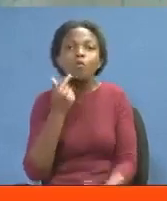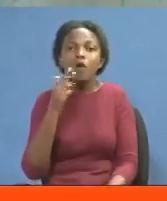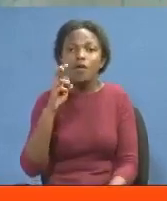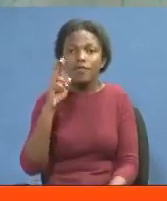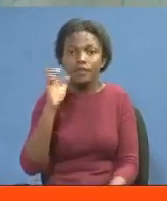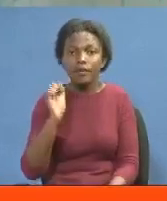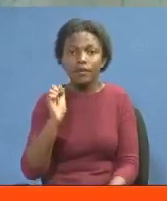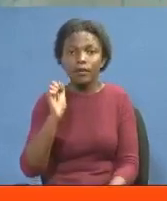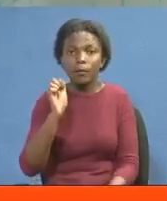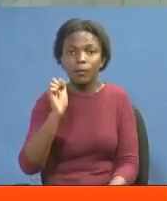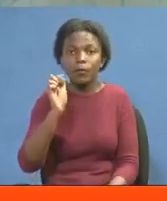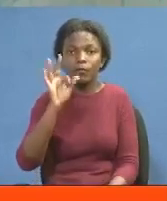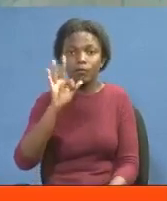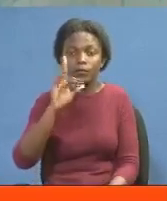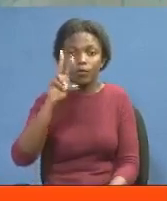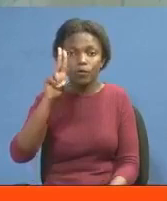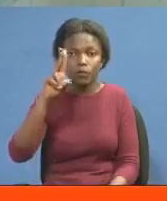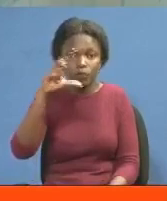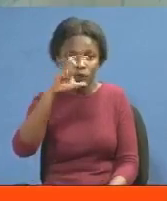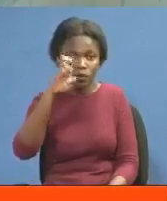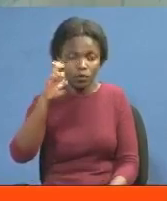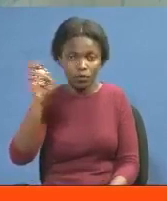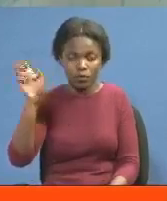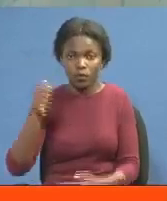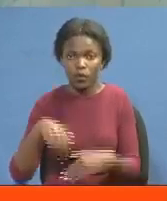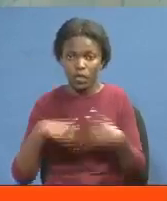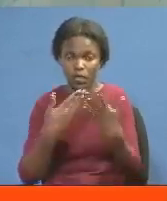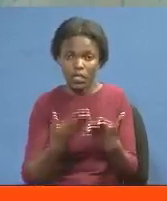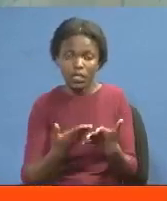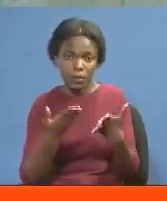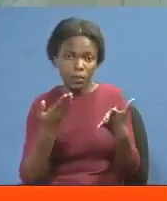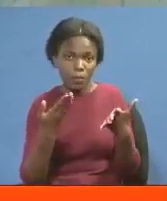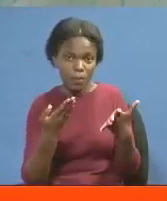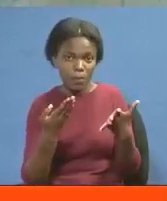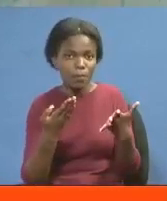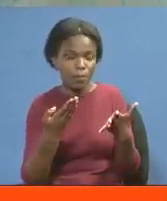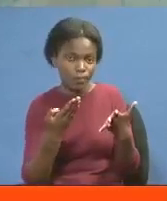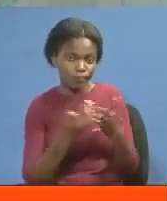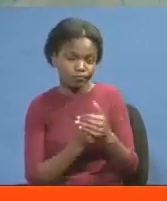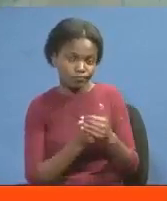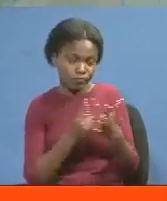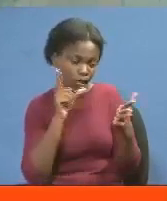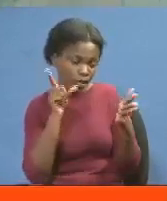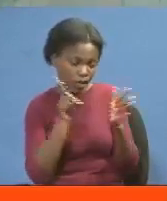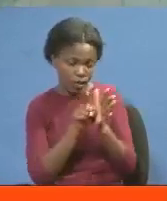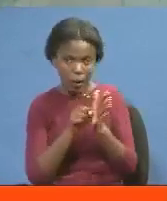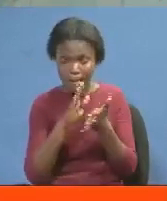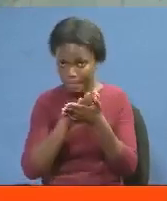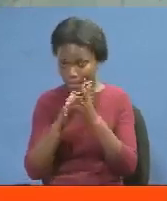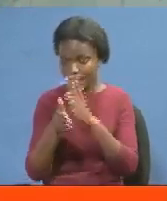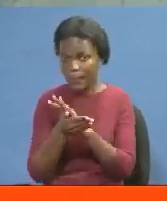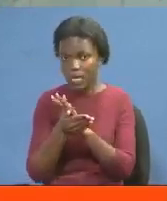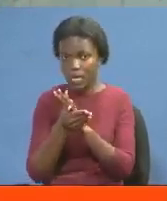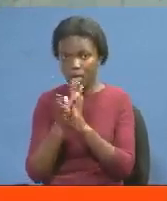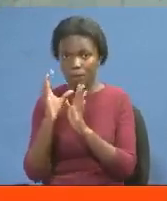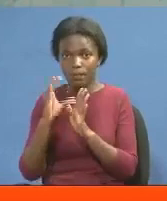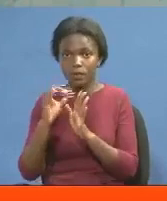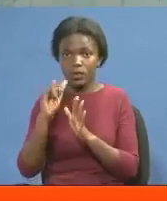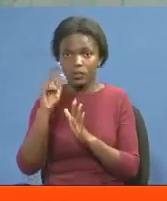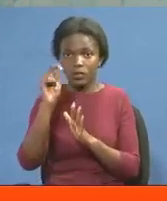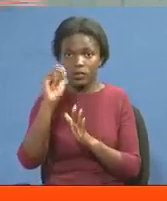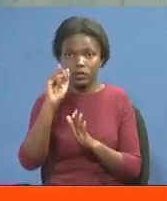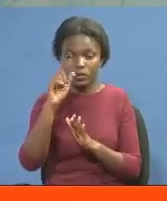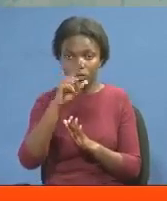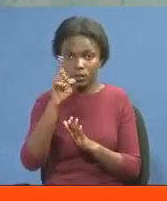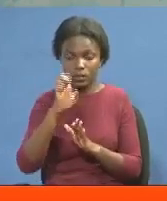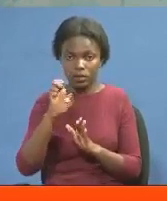entire Republic of Kenya mm-hmm. is given presidential decree or permission to become a citizen. Whoa. Register tomorrow. Why can't we do